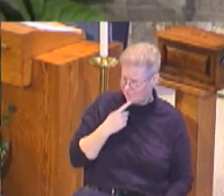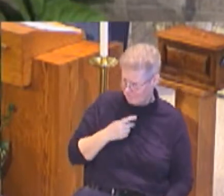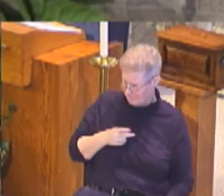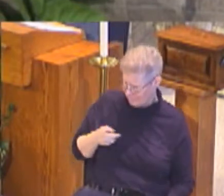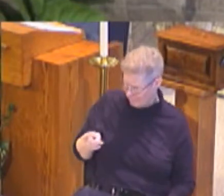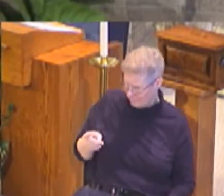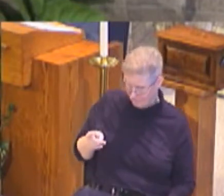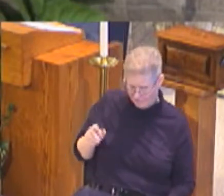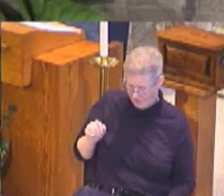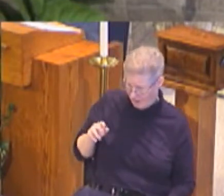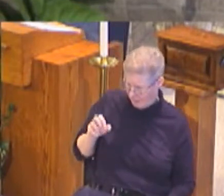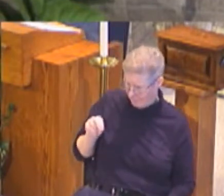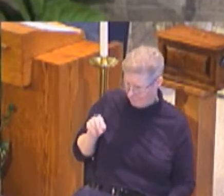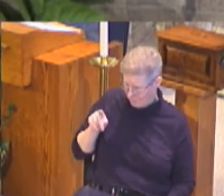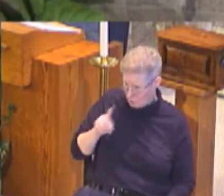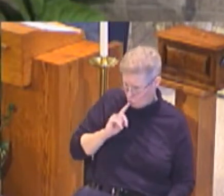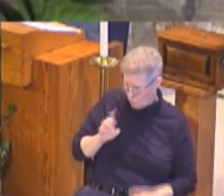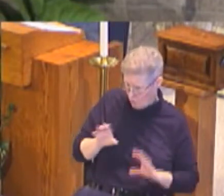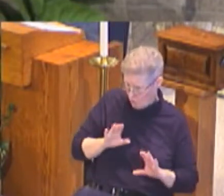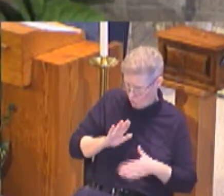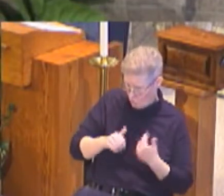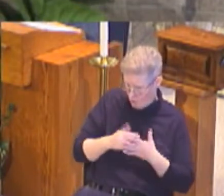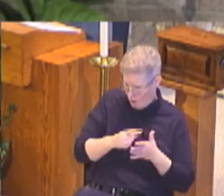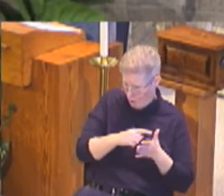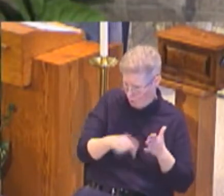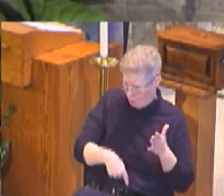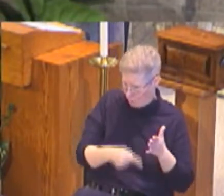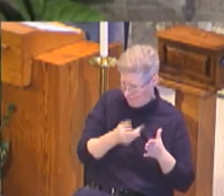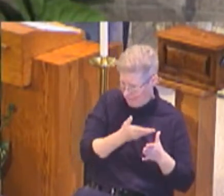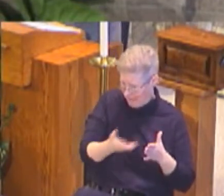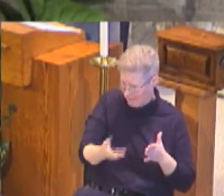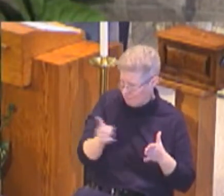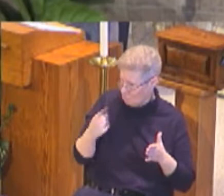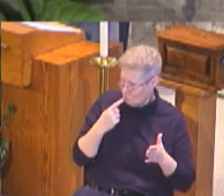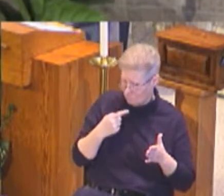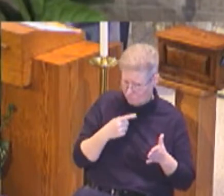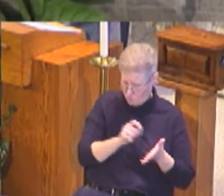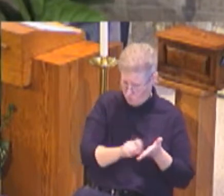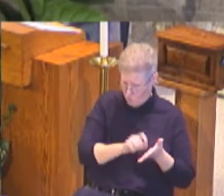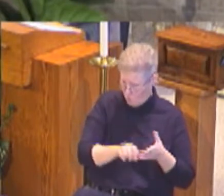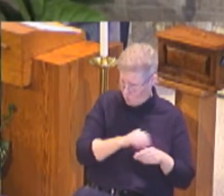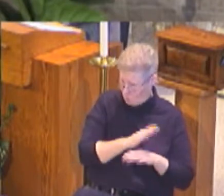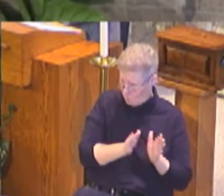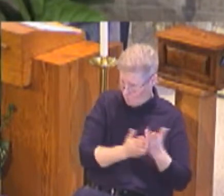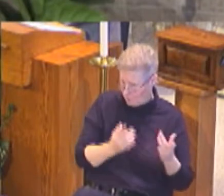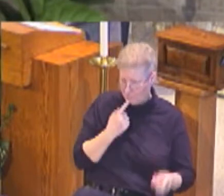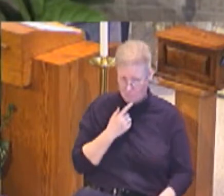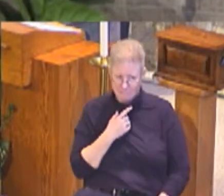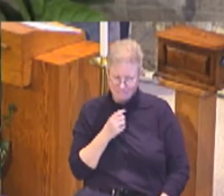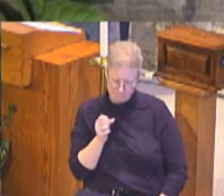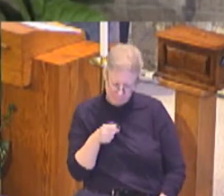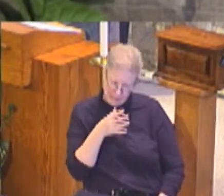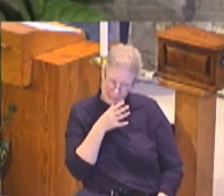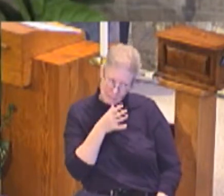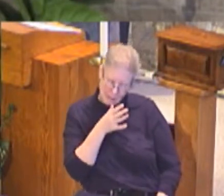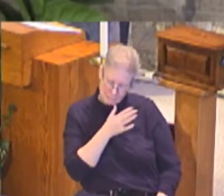do all those things that you say you do it, that you say you did in your book? He said, yes, Mom, I